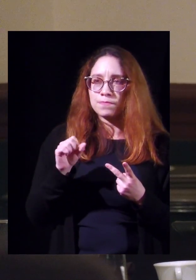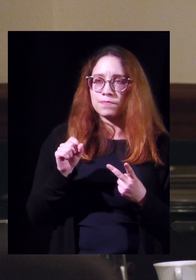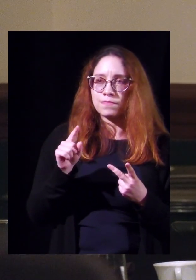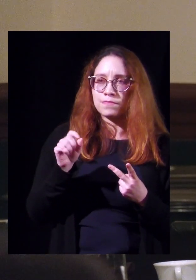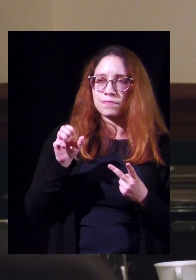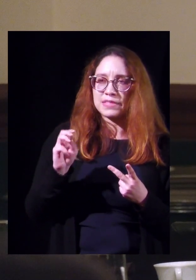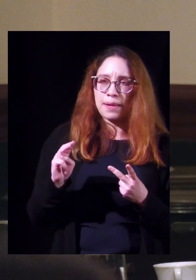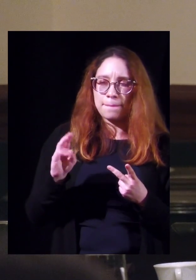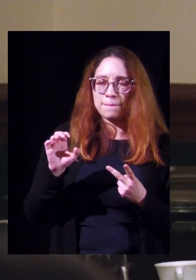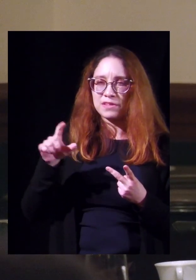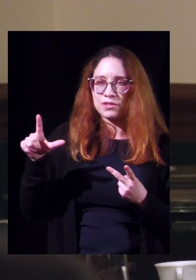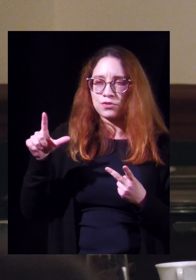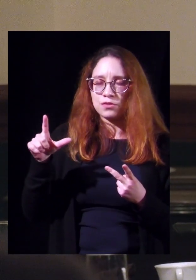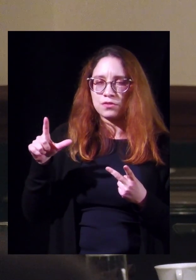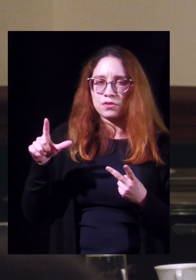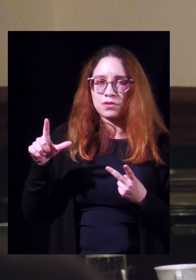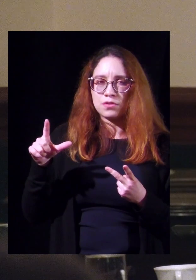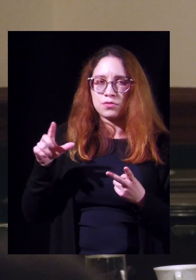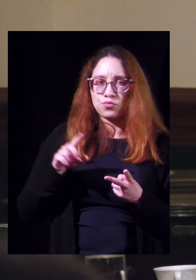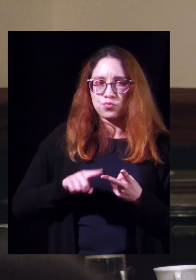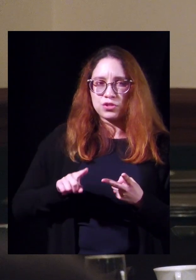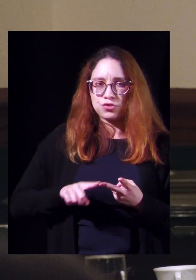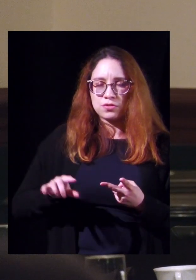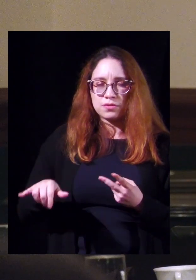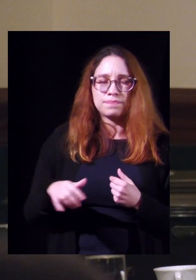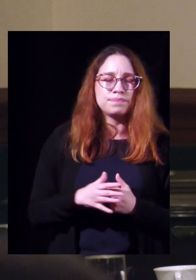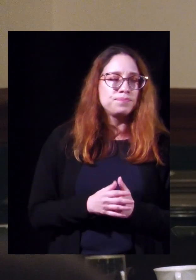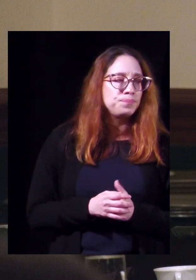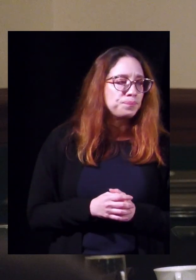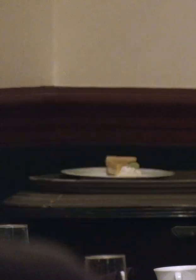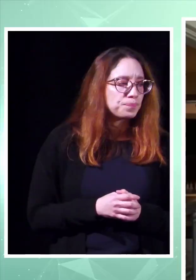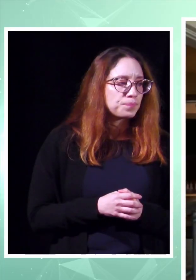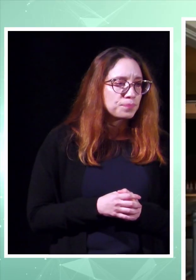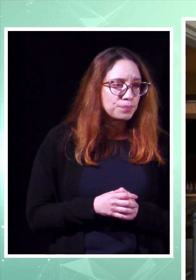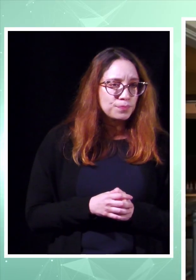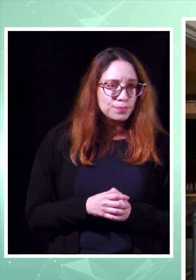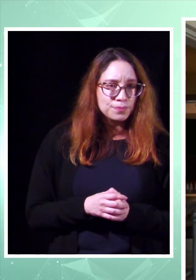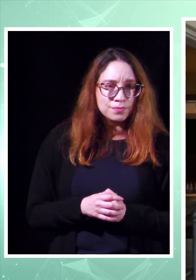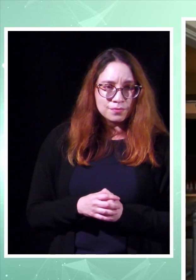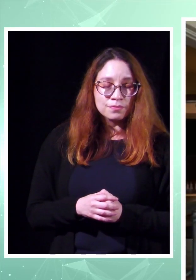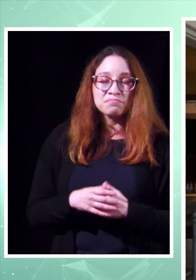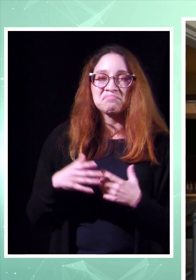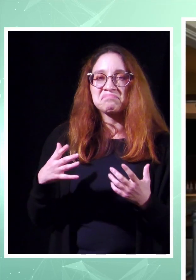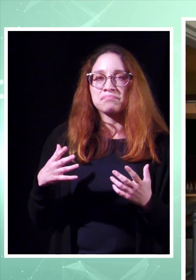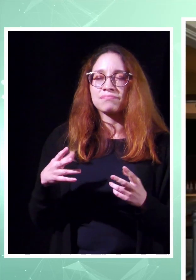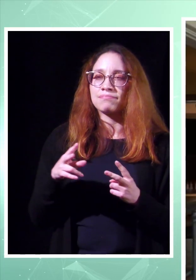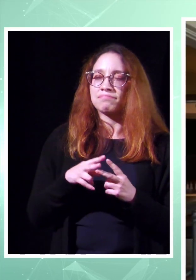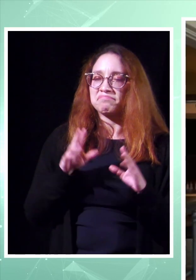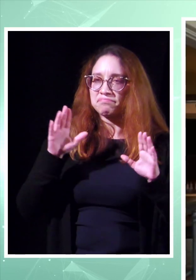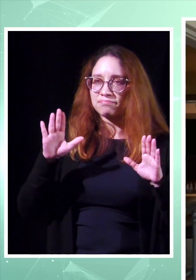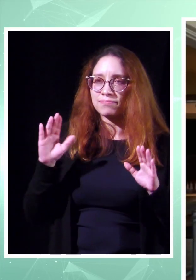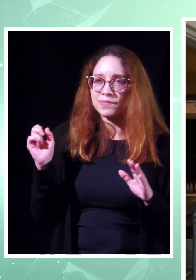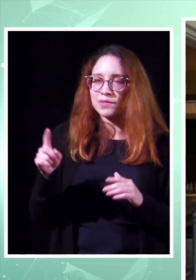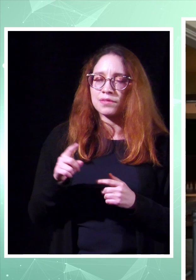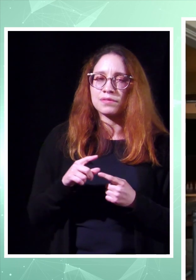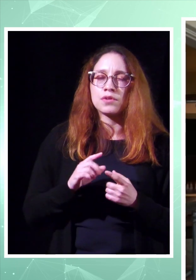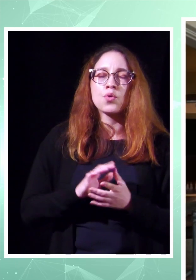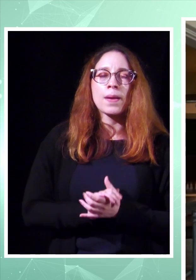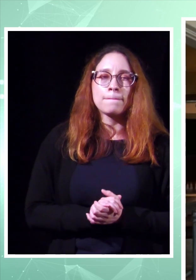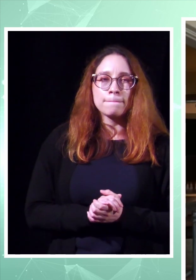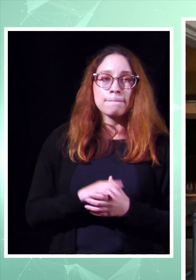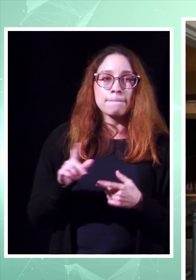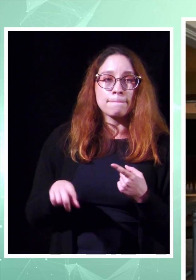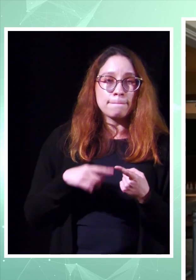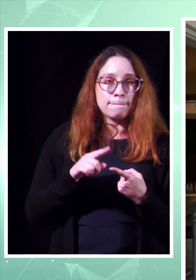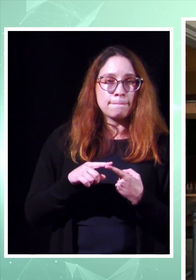that they are returning the research again, right? So two great questions. We'll take them in order.